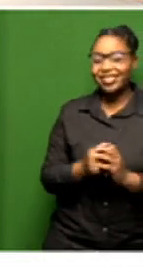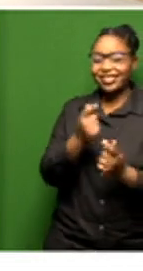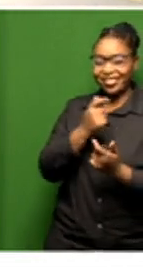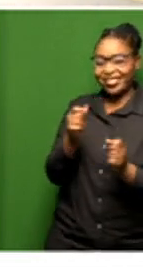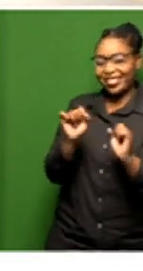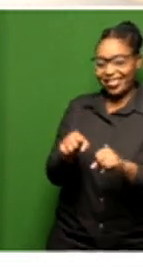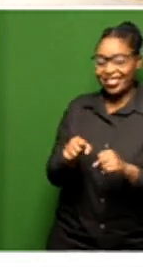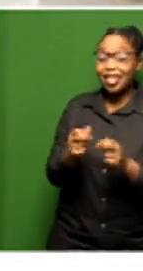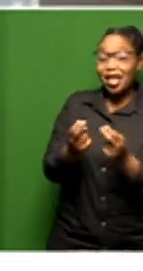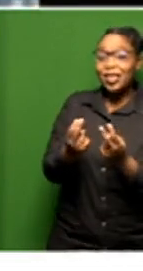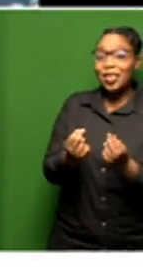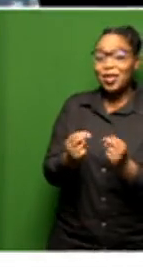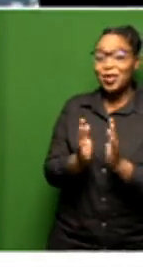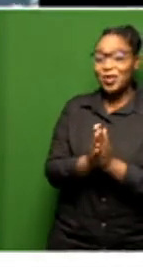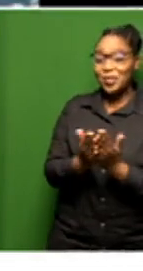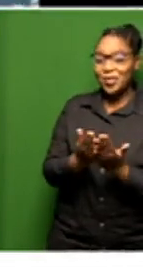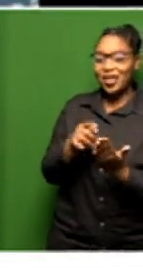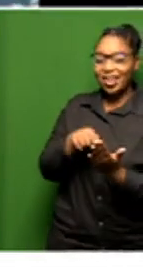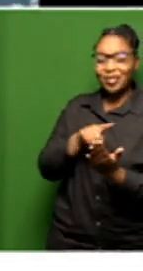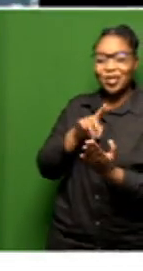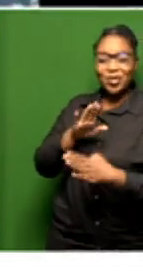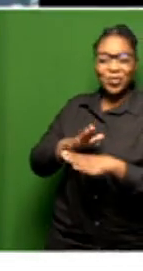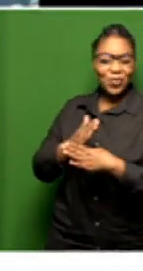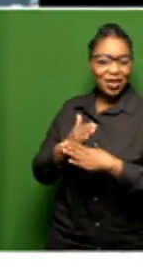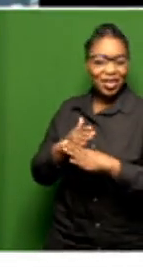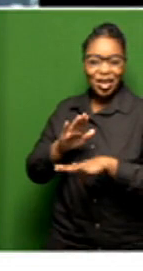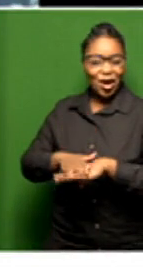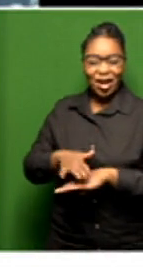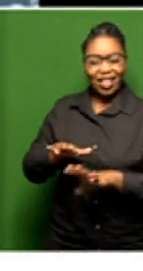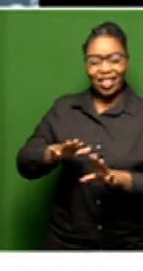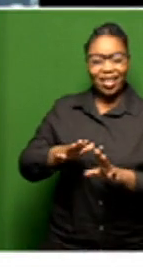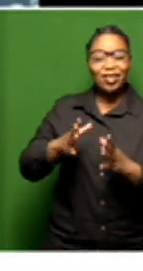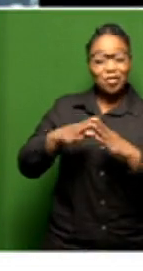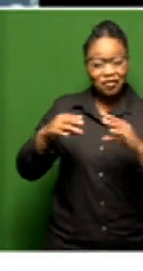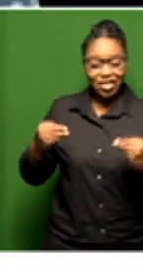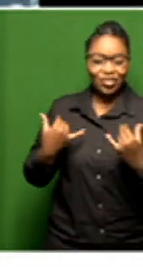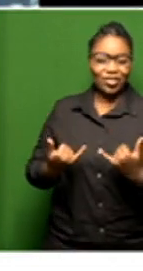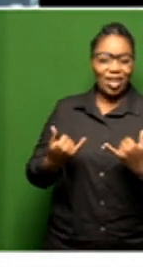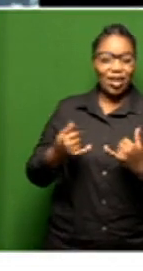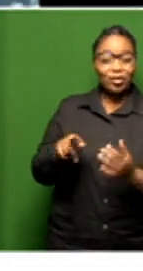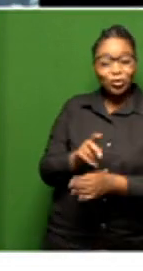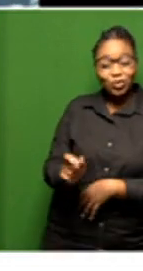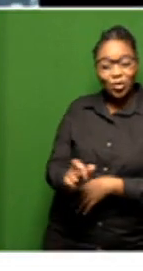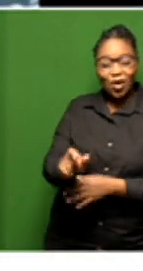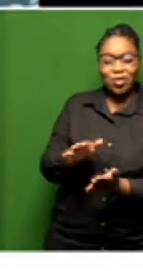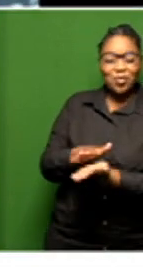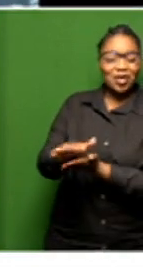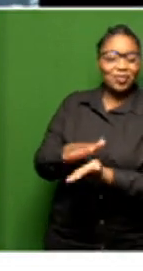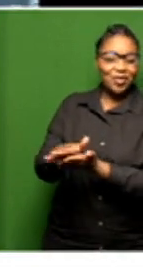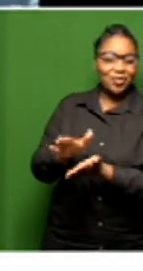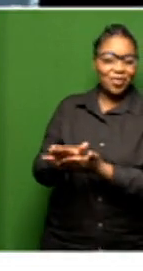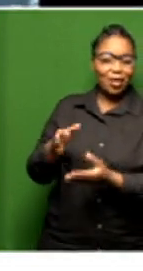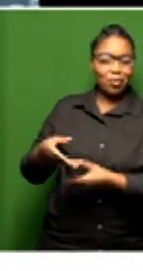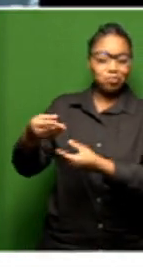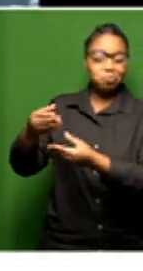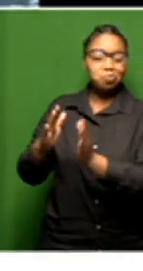The new book is, I'm no longer working on it. It's ready to go to print. Yes. It's the biography of Ken Temper, which I've been working on